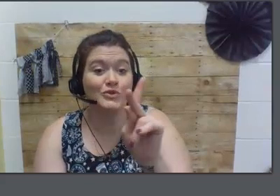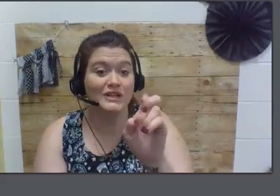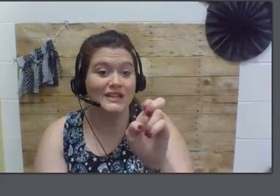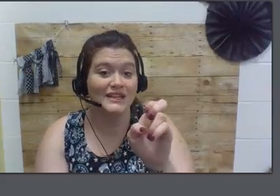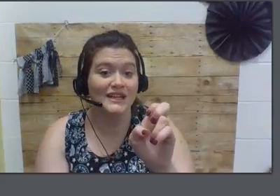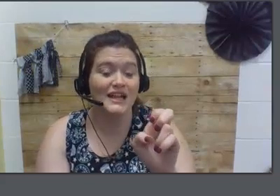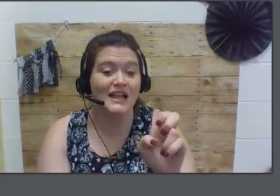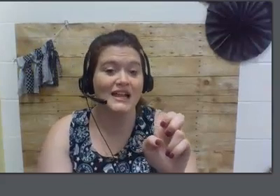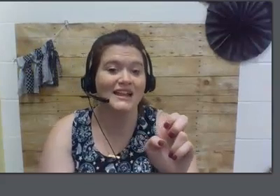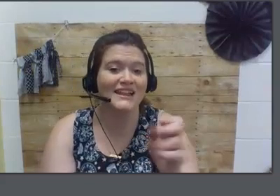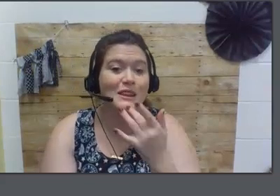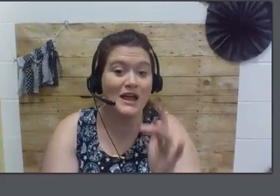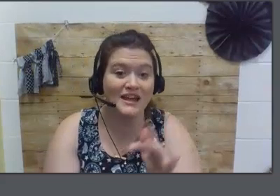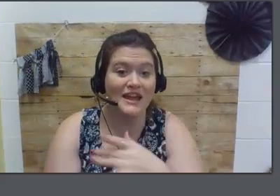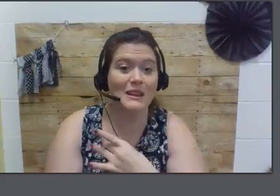Luke